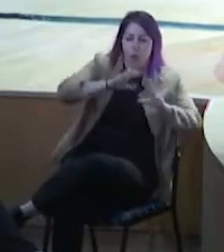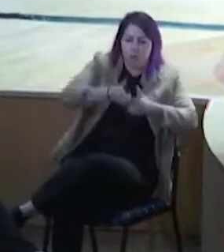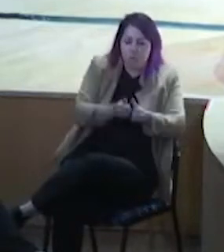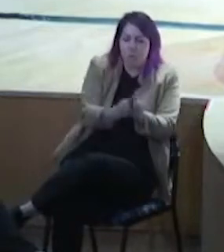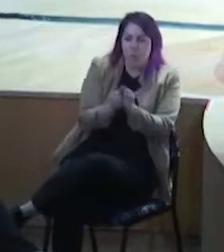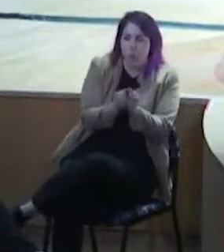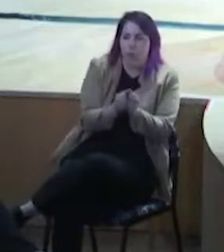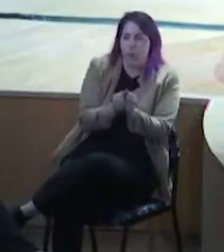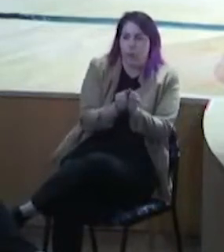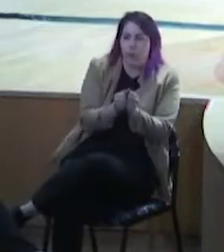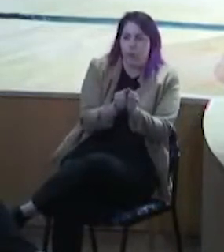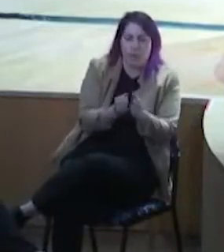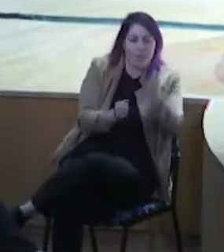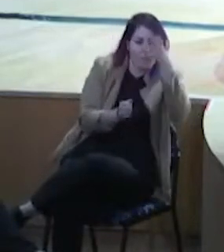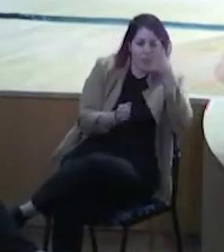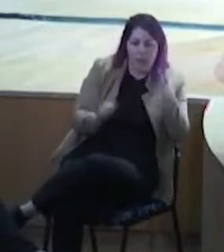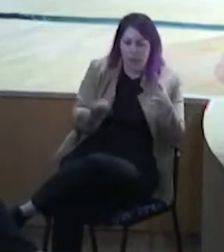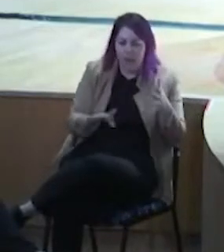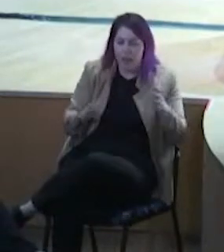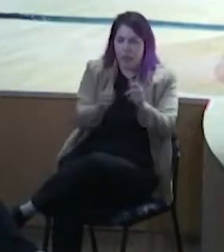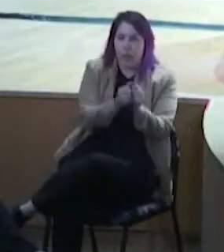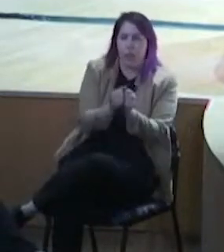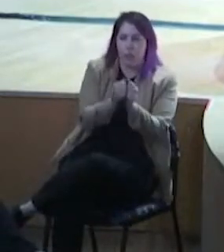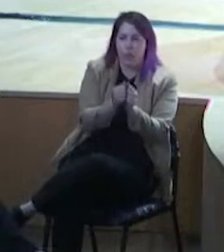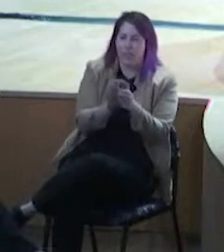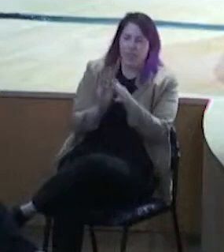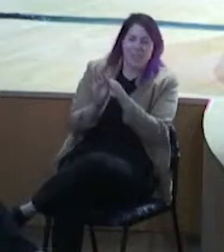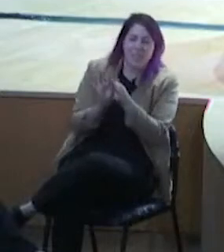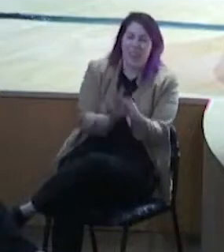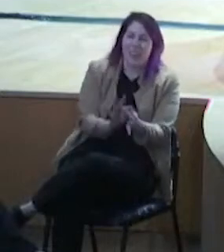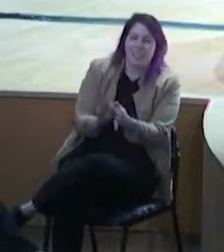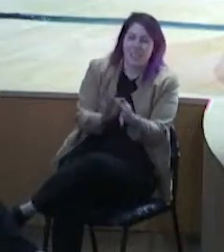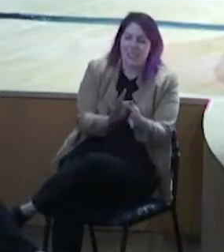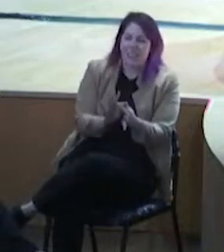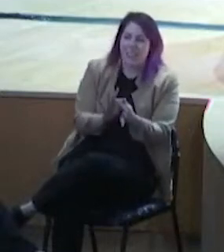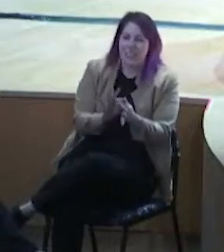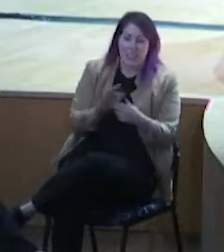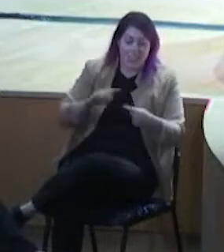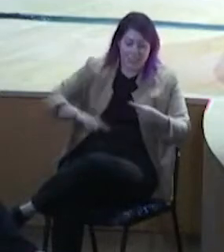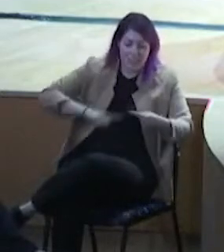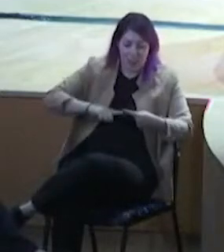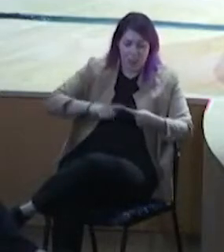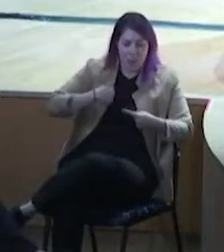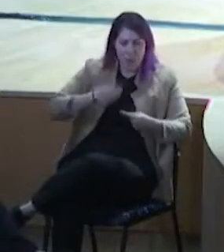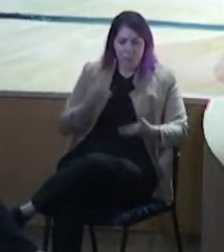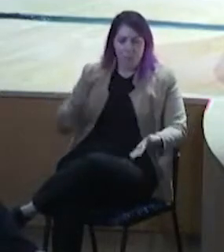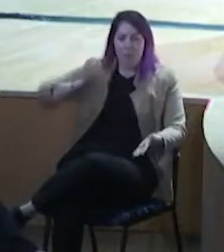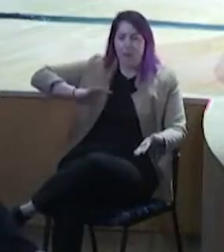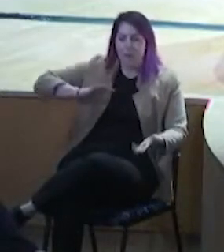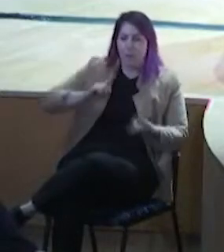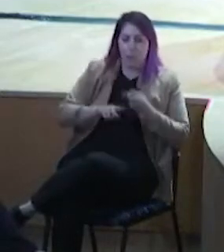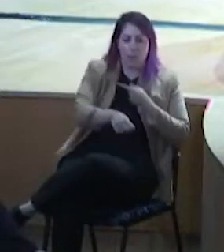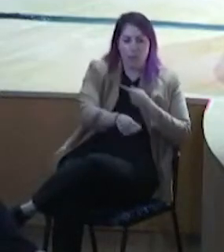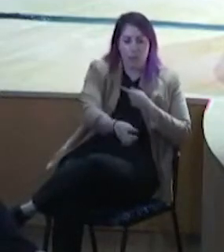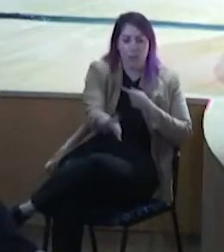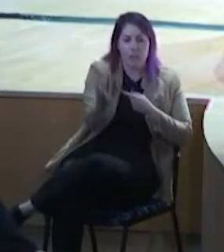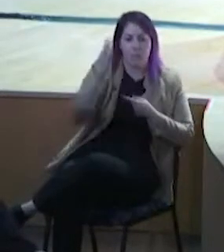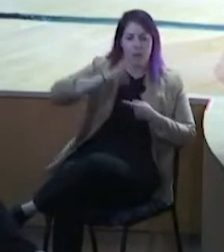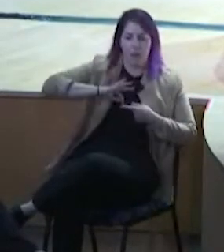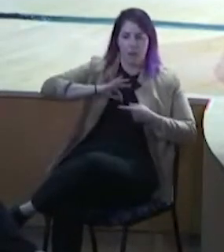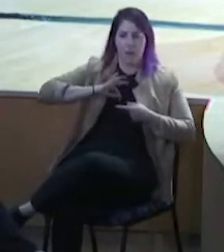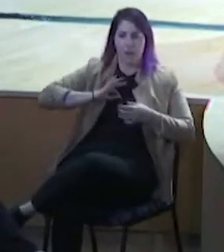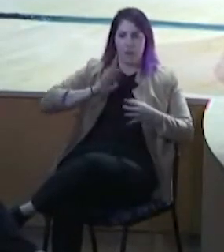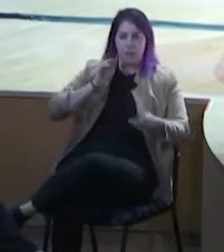that and we're a part of that cycle, and we're so connected in a way that we benefit the land. And that's kind of the